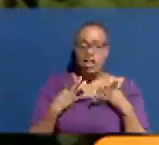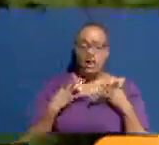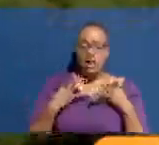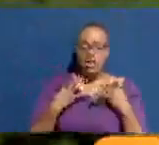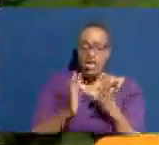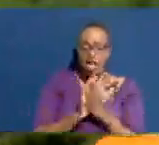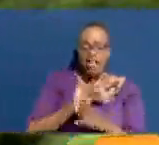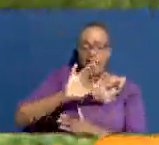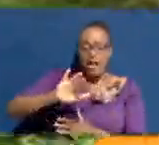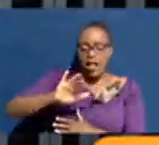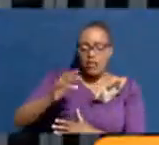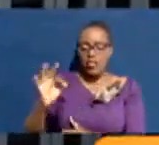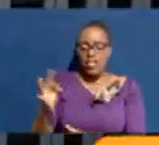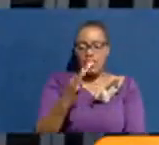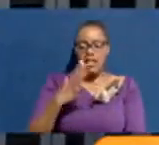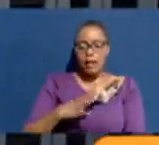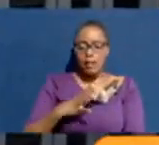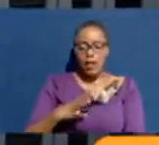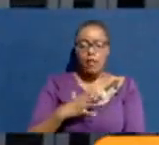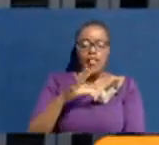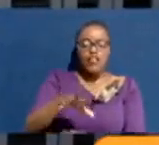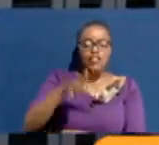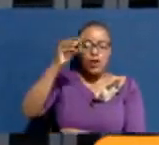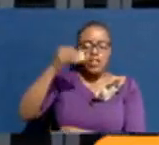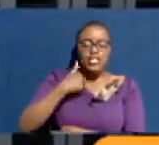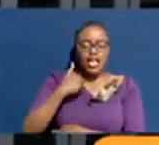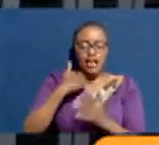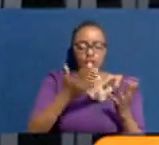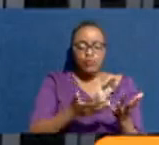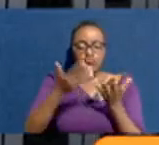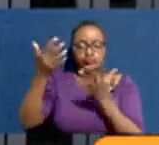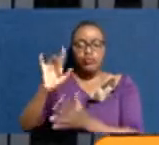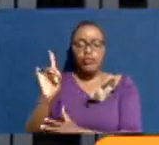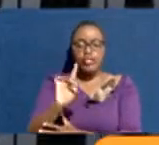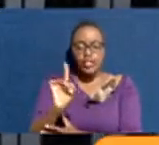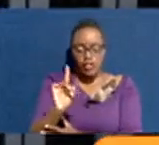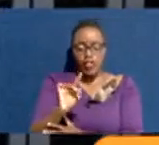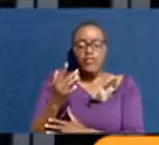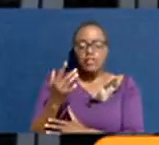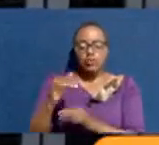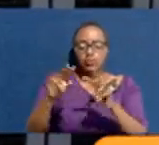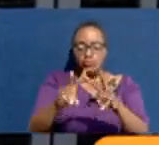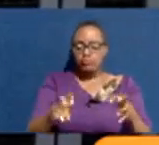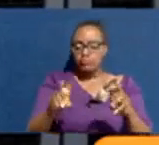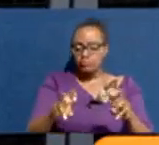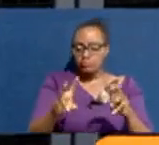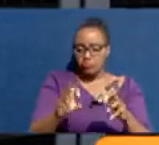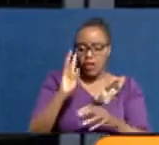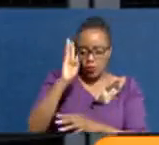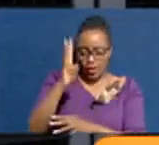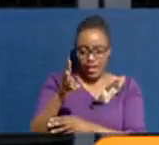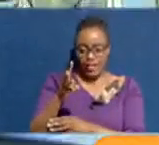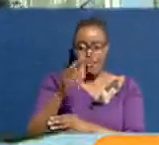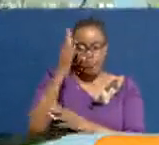of remains of the trio. What was found has been transported to Nairobi, where it is expected to undergo forensic analysis